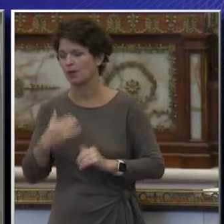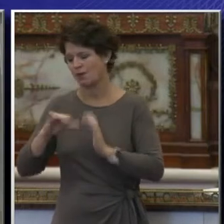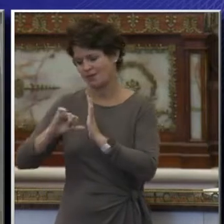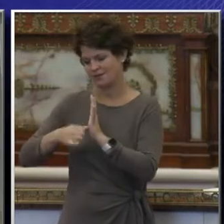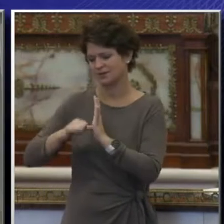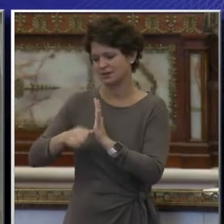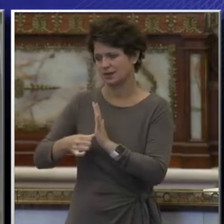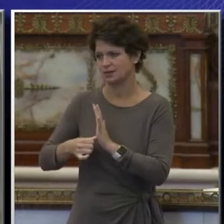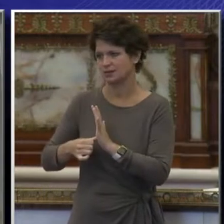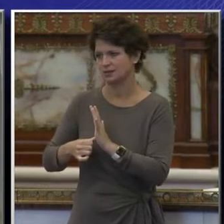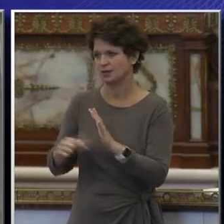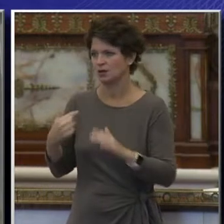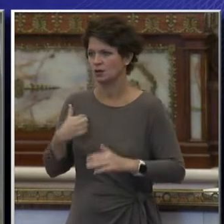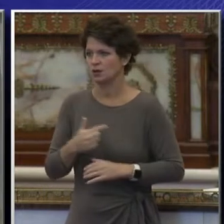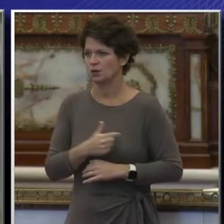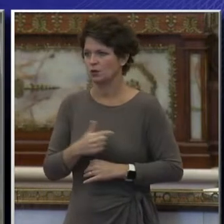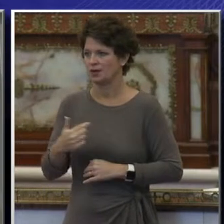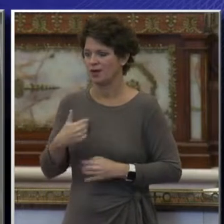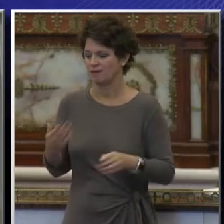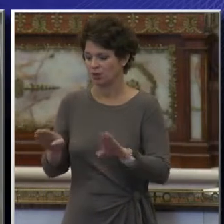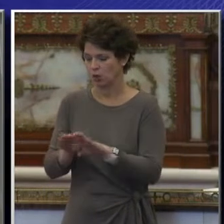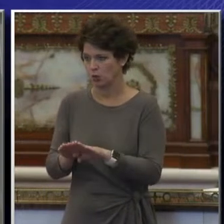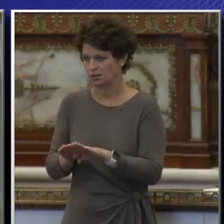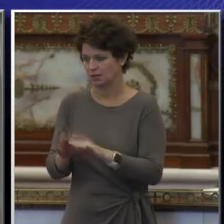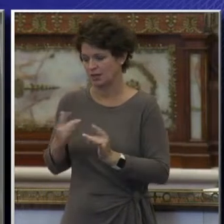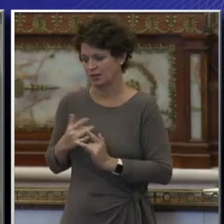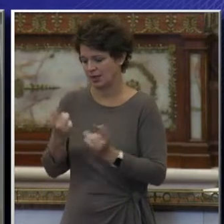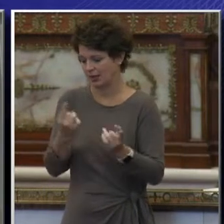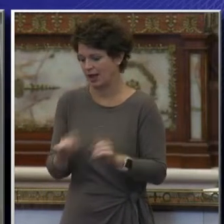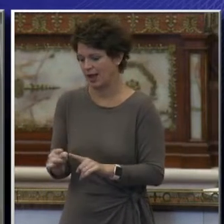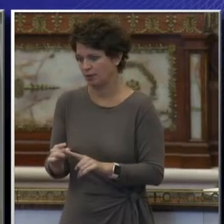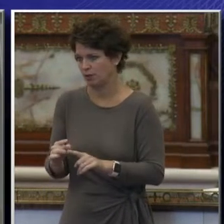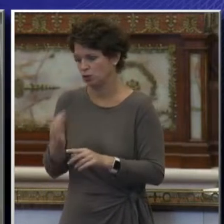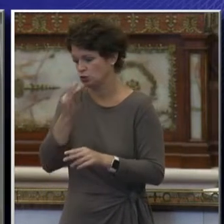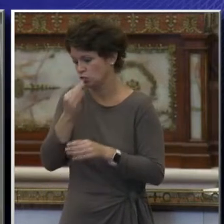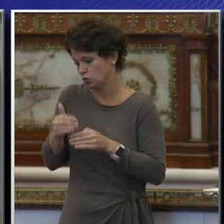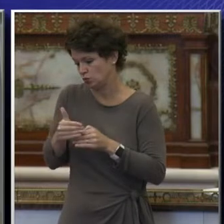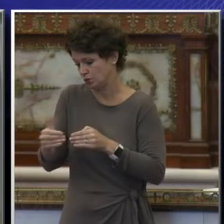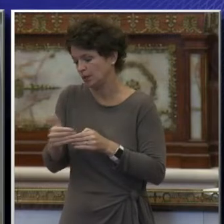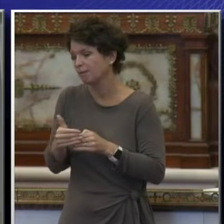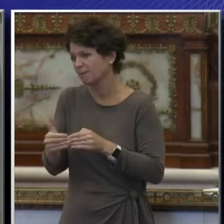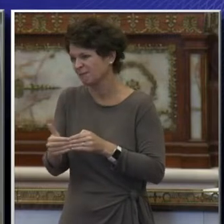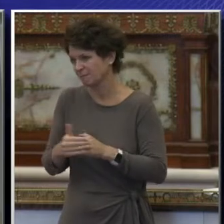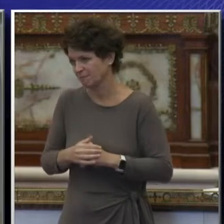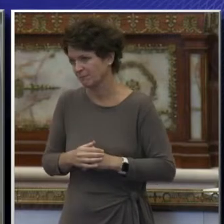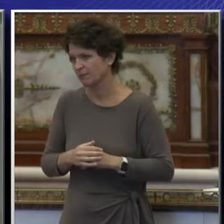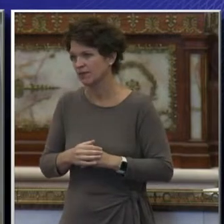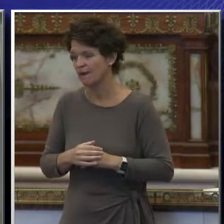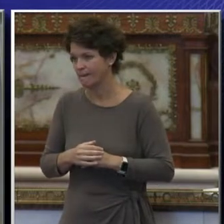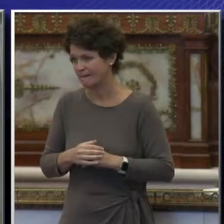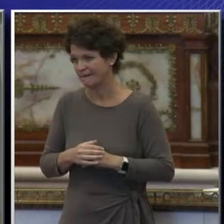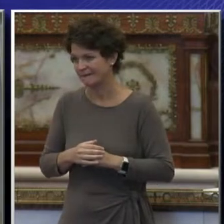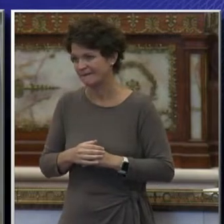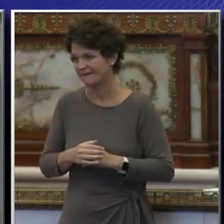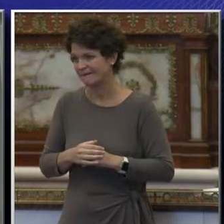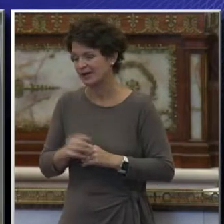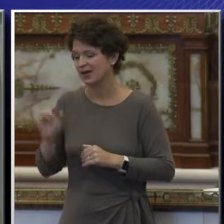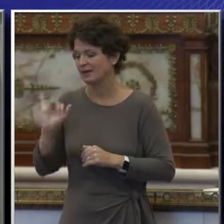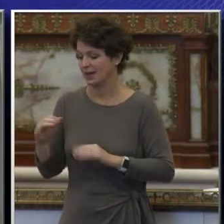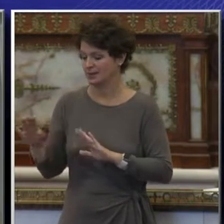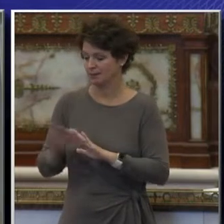that we have a closing that's likely to happen within a very short time period, and it's basically